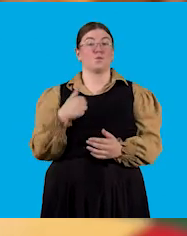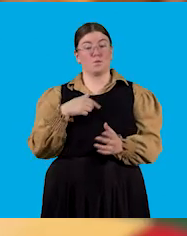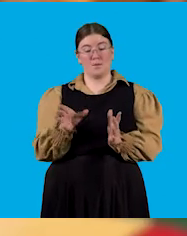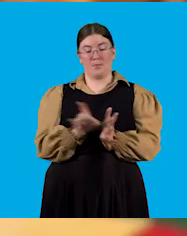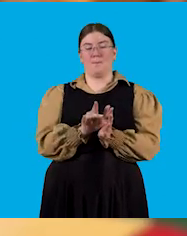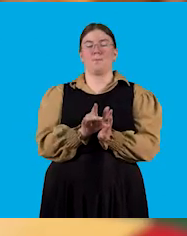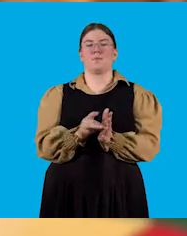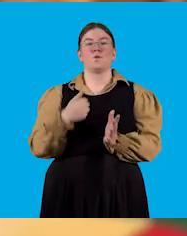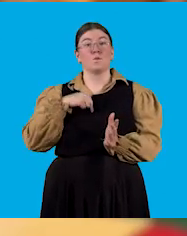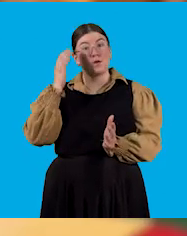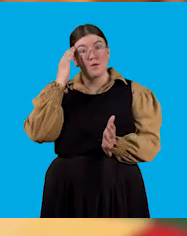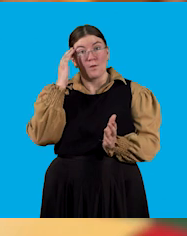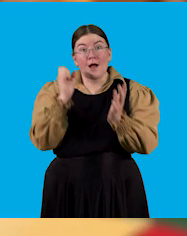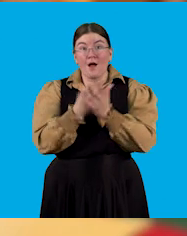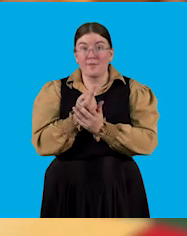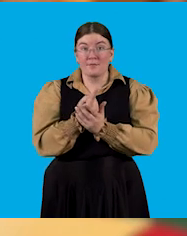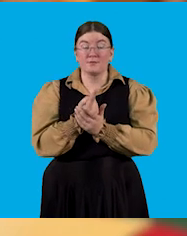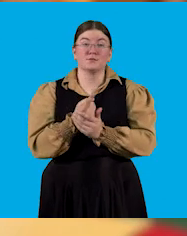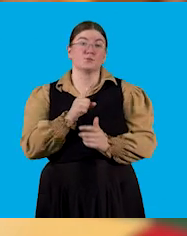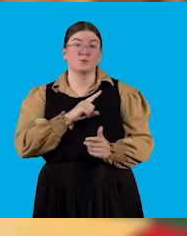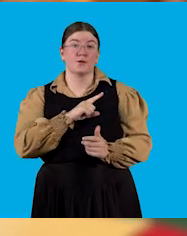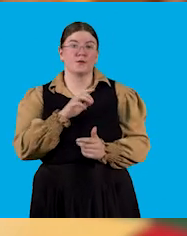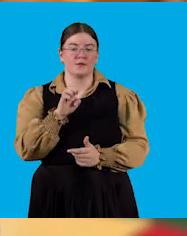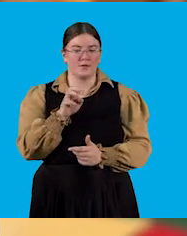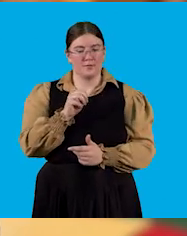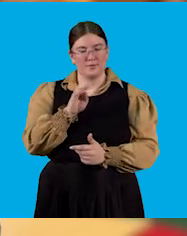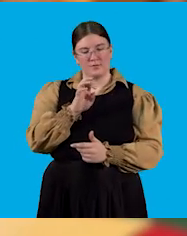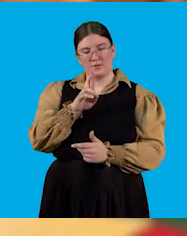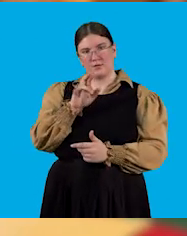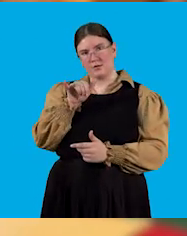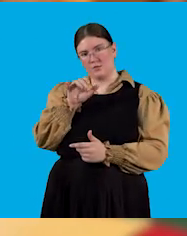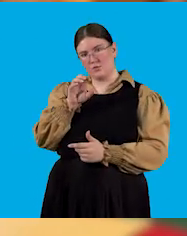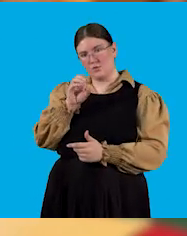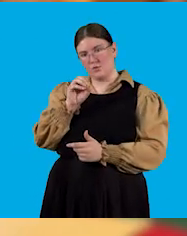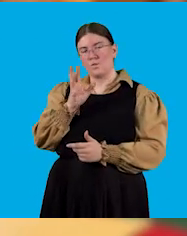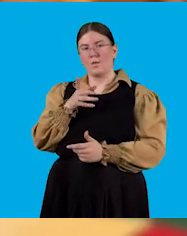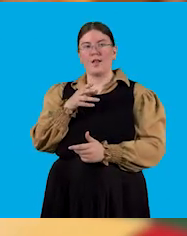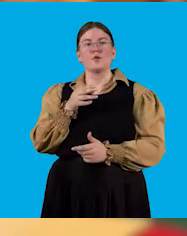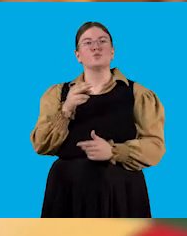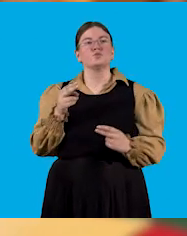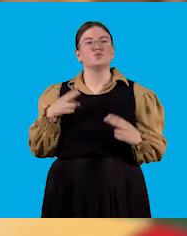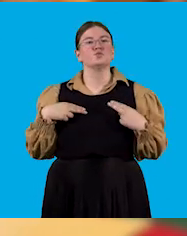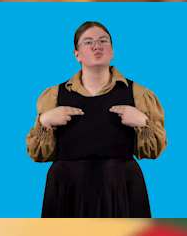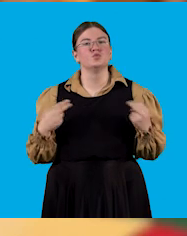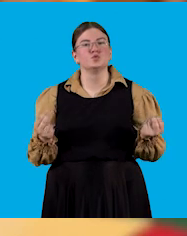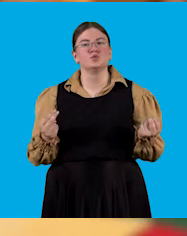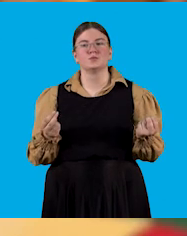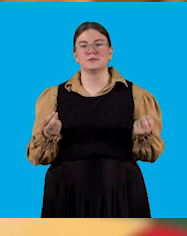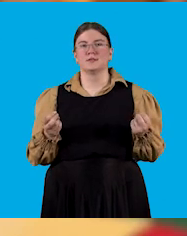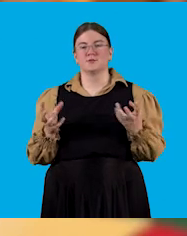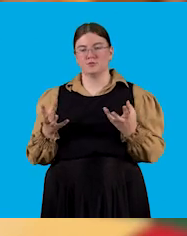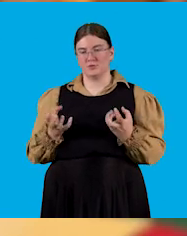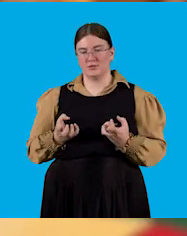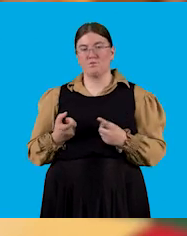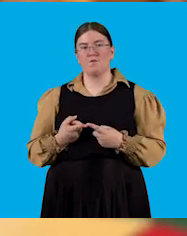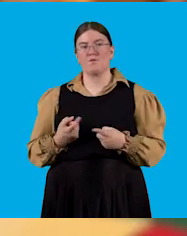because the embryo, this is where the part where the embryo is going to be receiving nutrients from